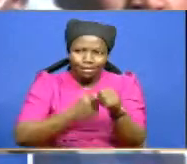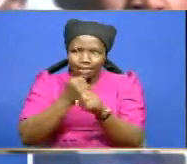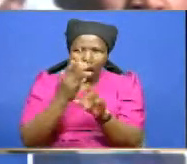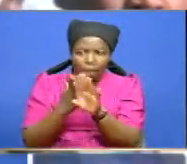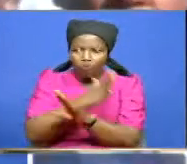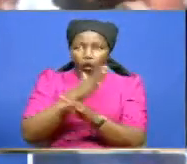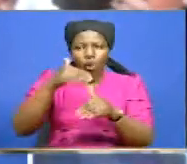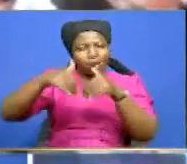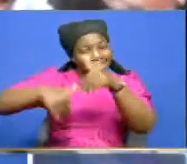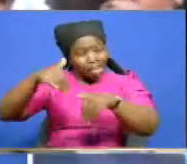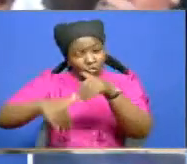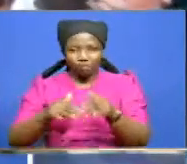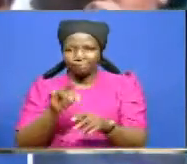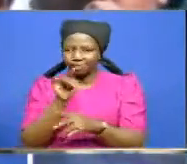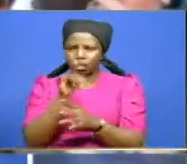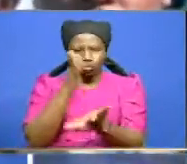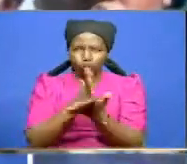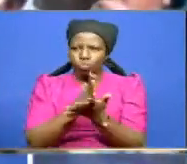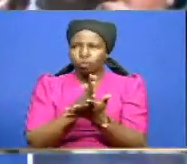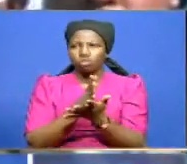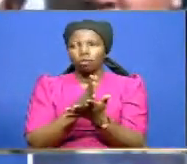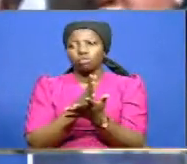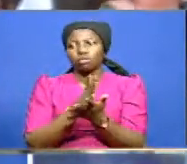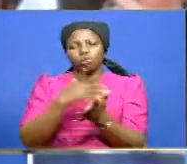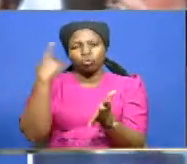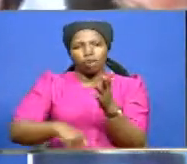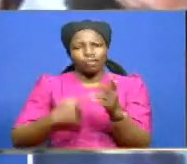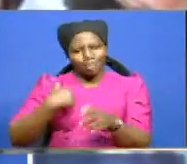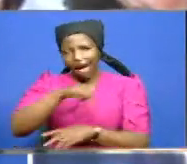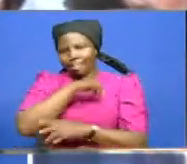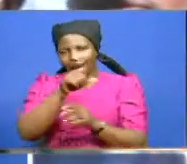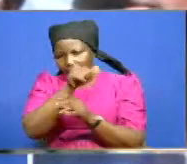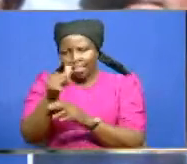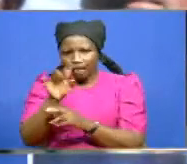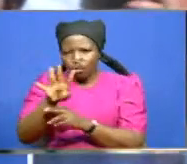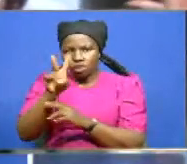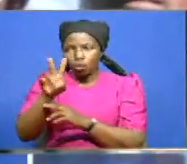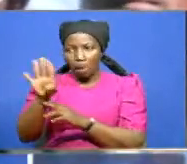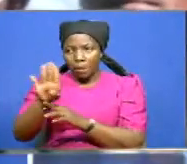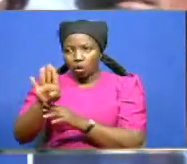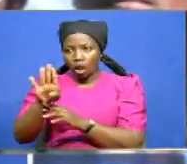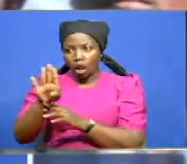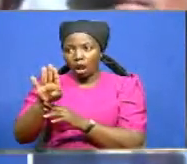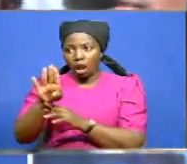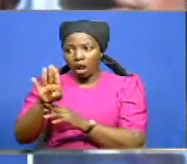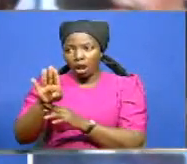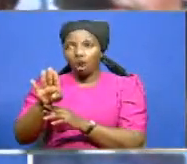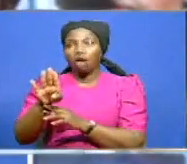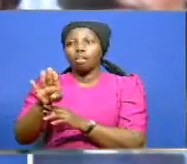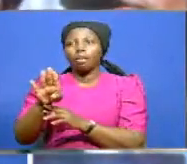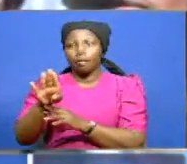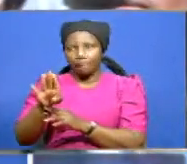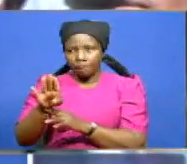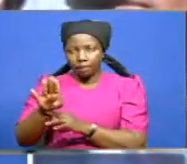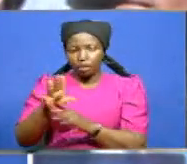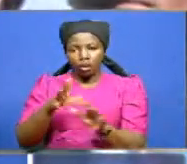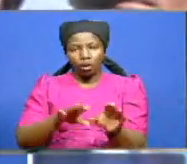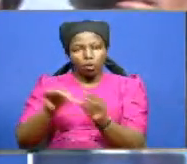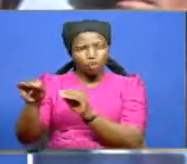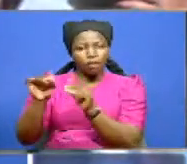election that will cost us another 42 billion going by the